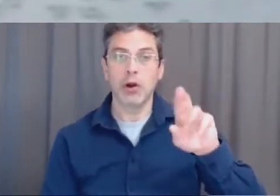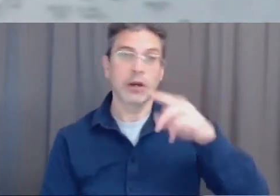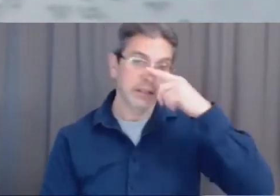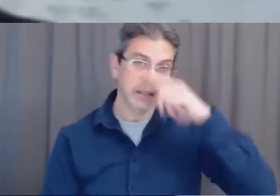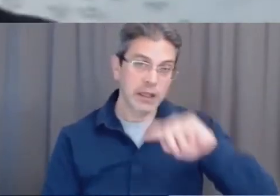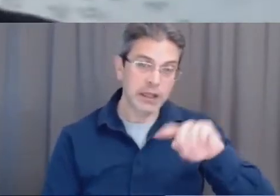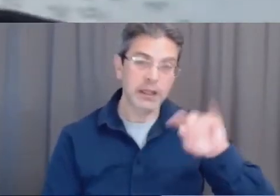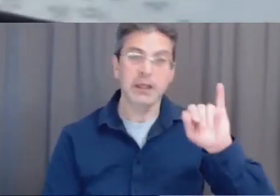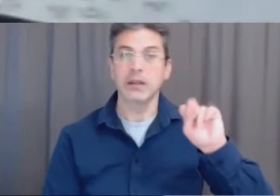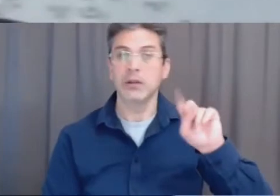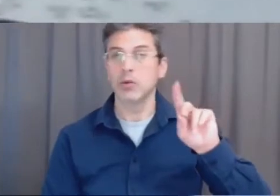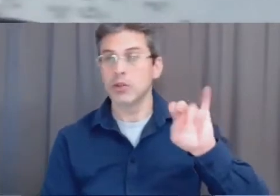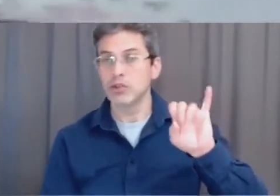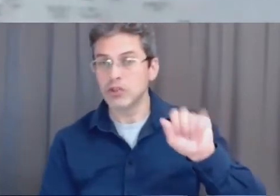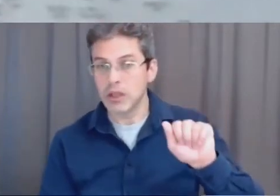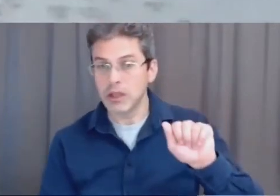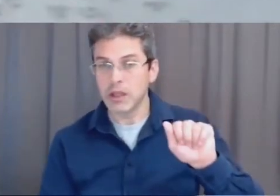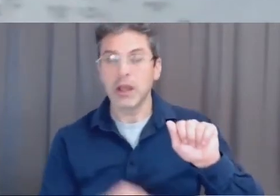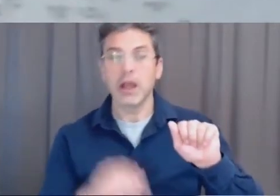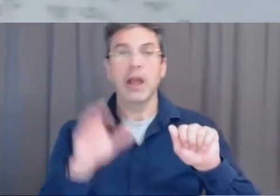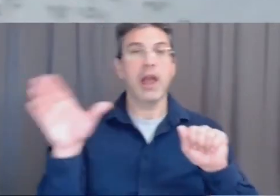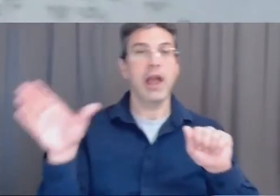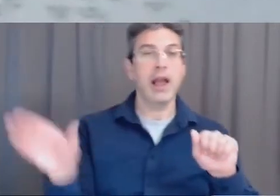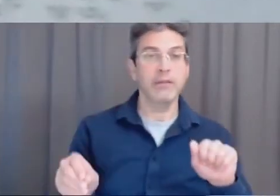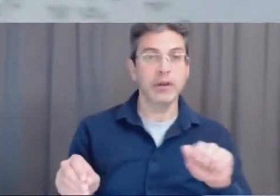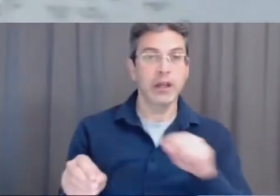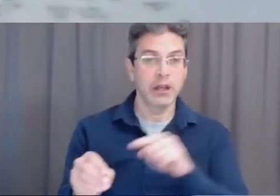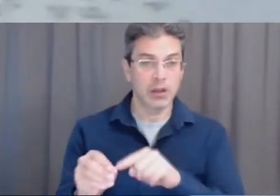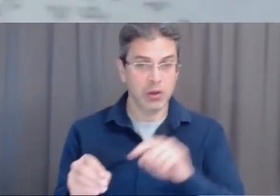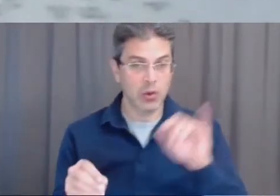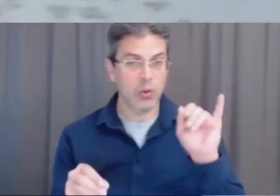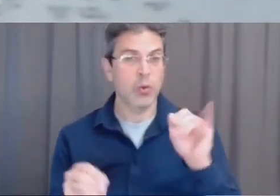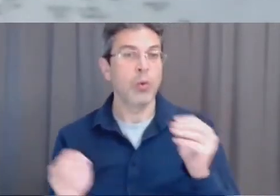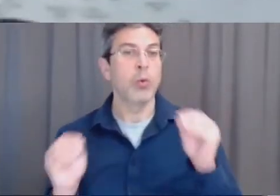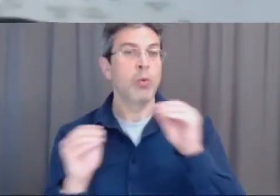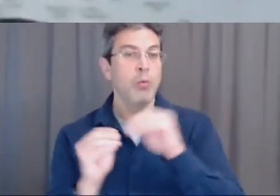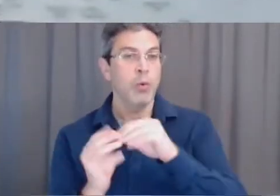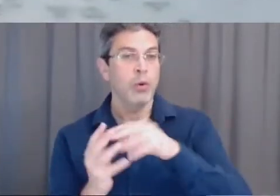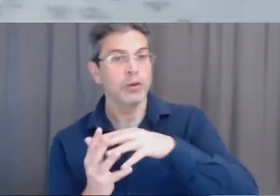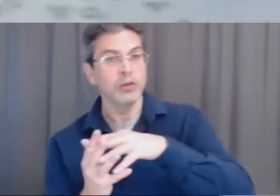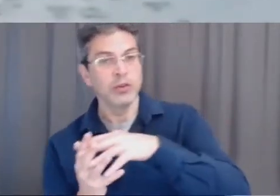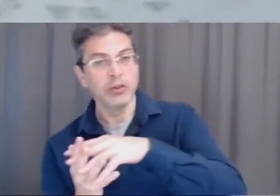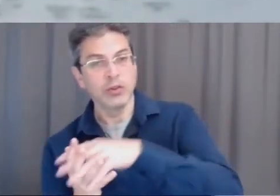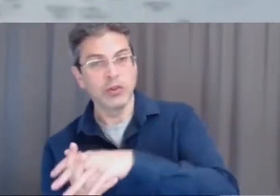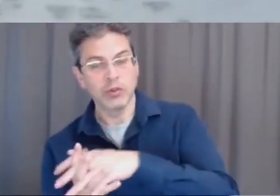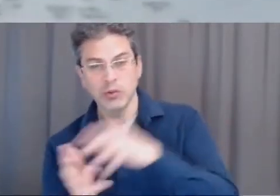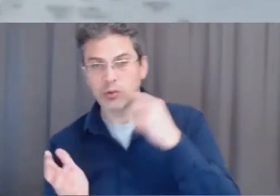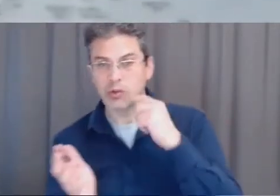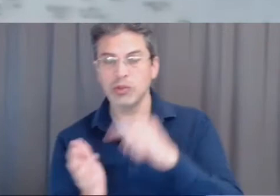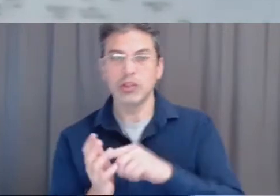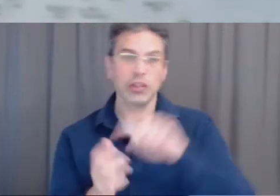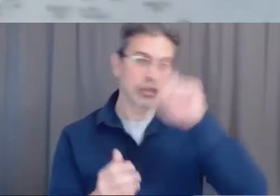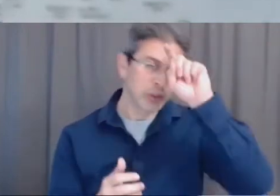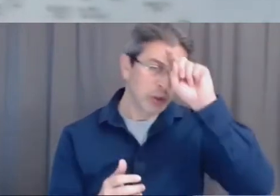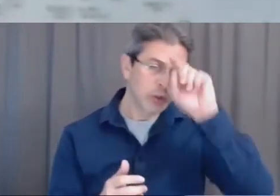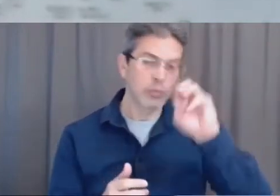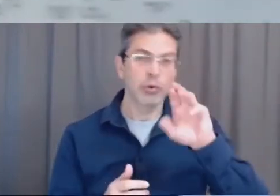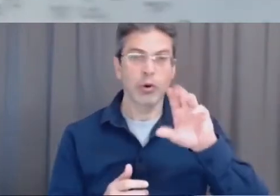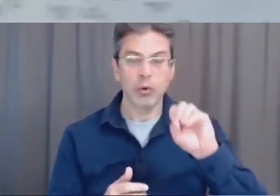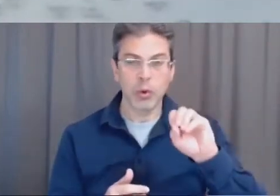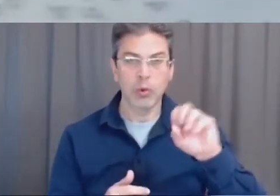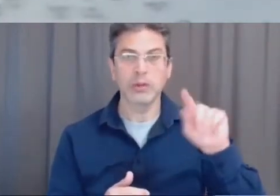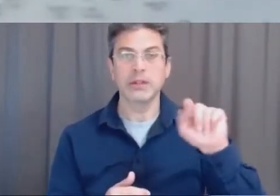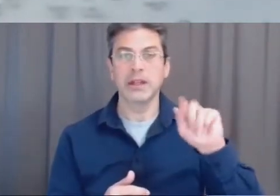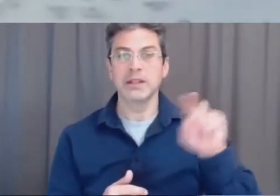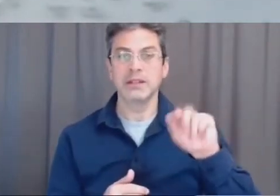Indonesia. In Africa also, as it gains a stronger foothold in Africa, we're seeing Chinese weapons going to Egypt, Morocco, Tanzania,